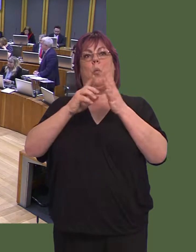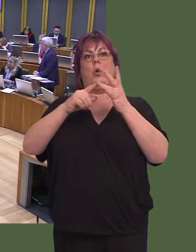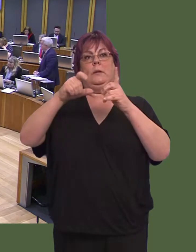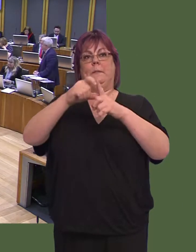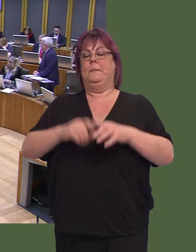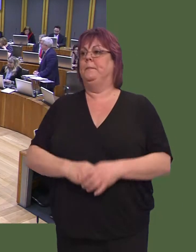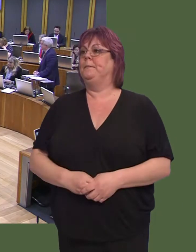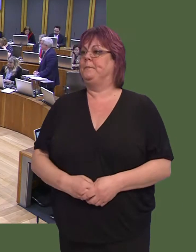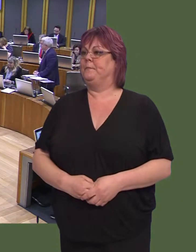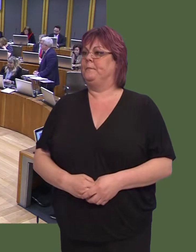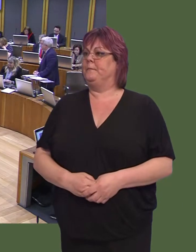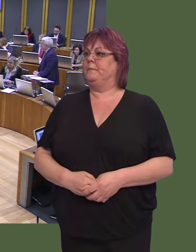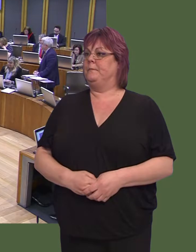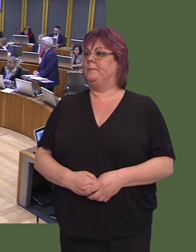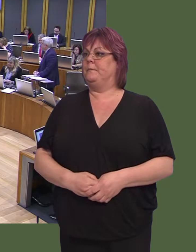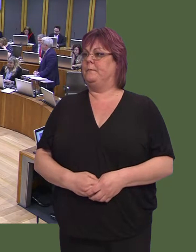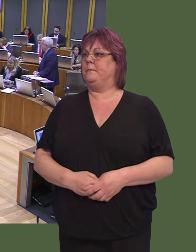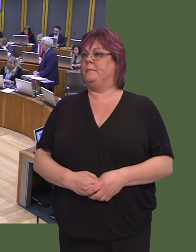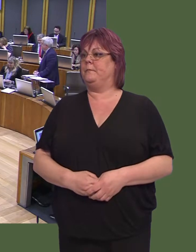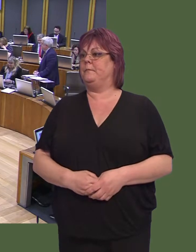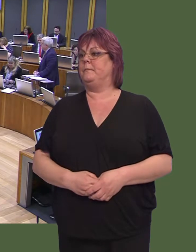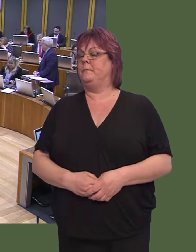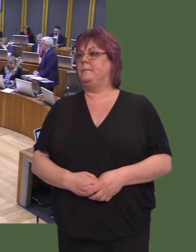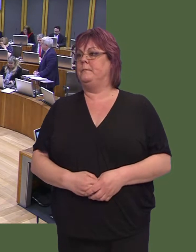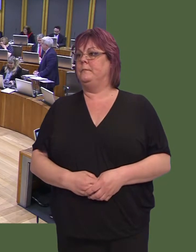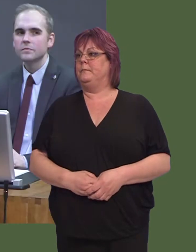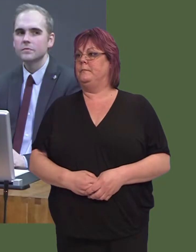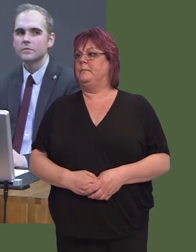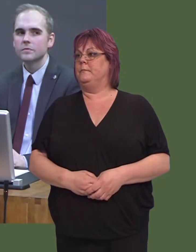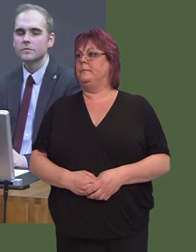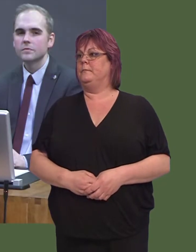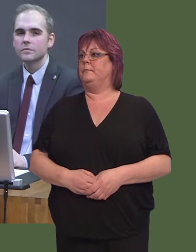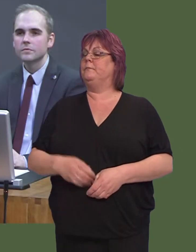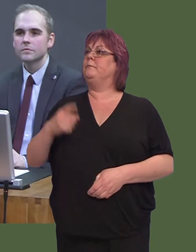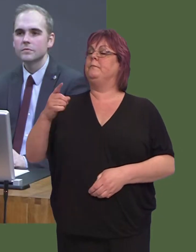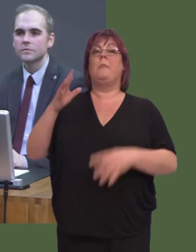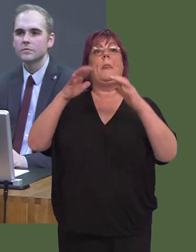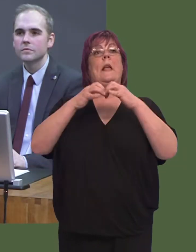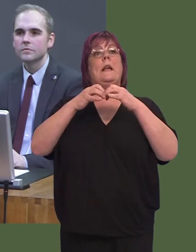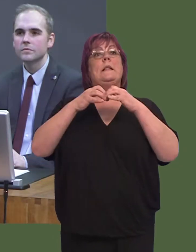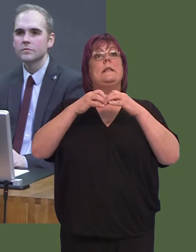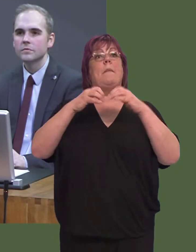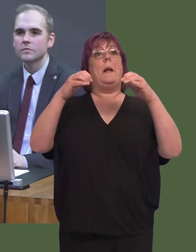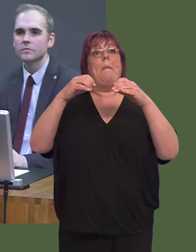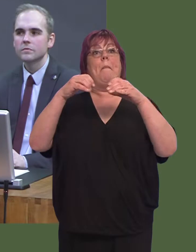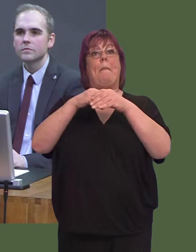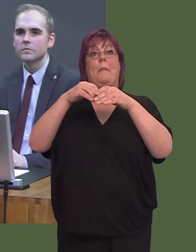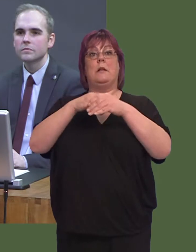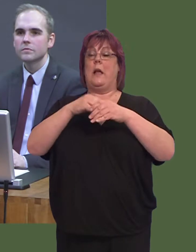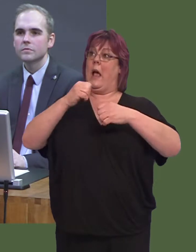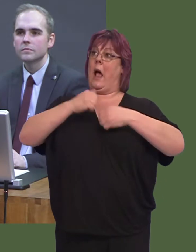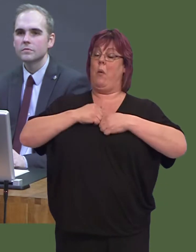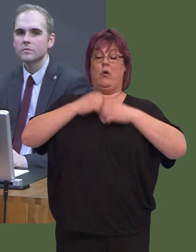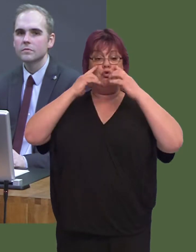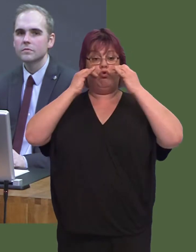you outline the role of Assembly members, the role that we have in terms of scrutiny of the South Wales